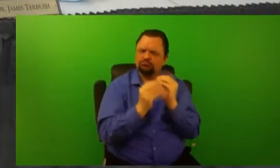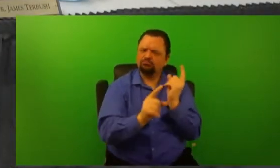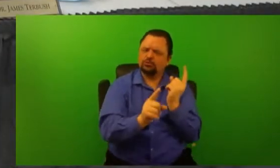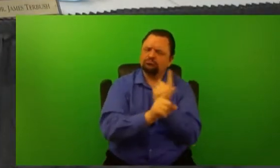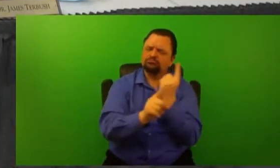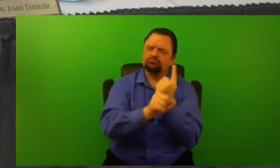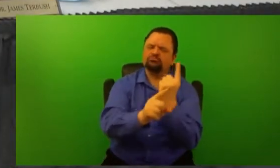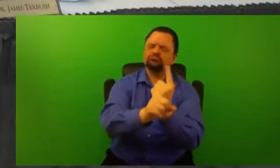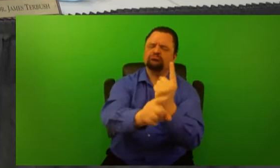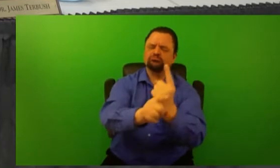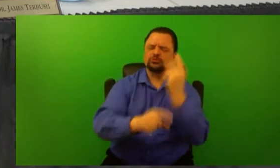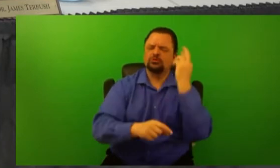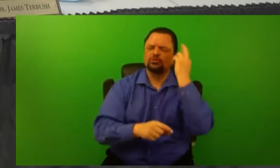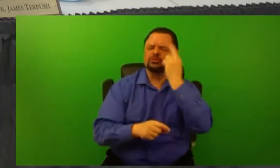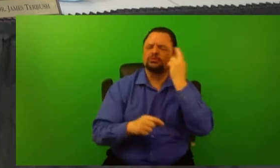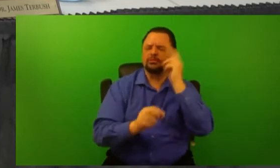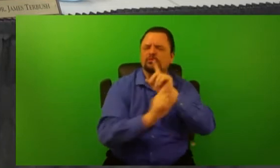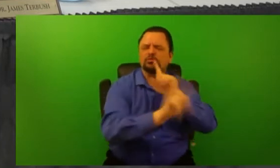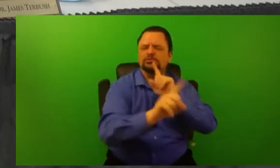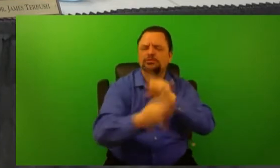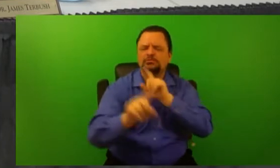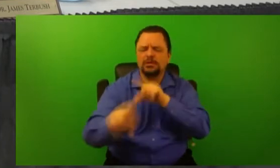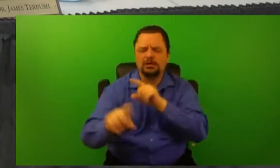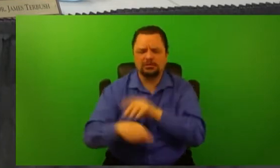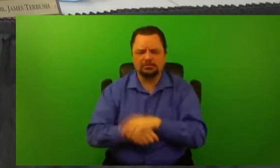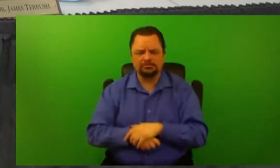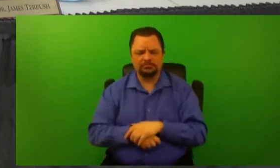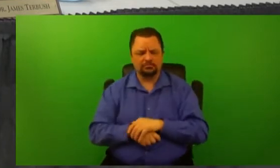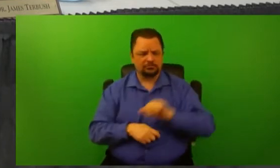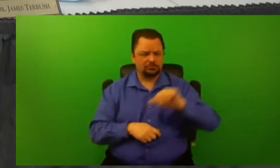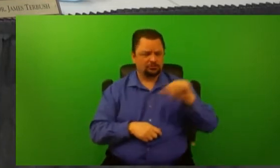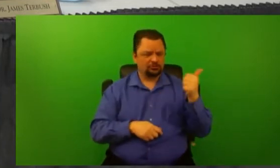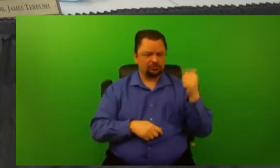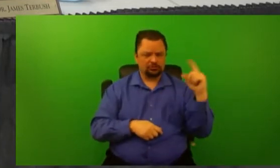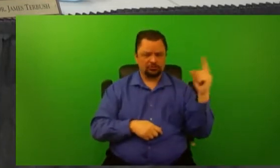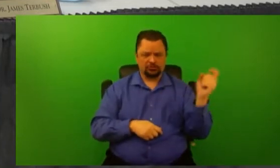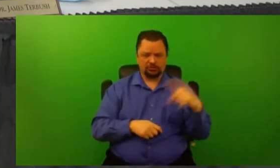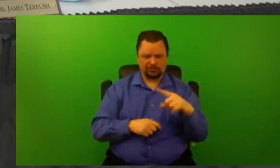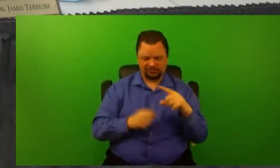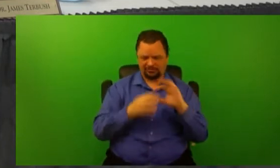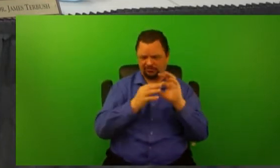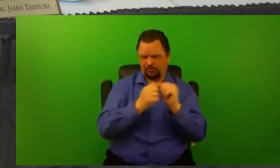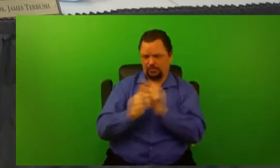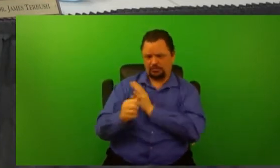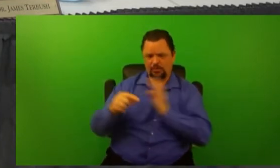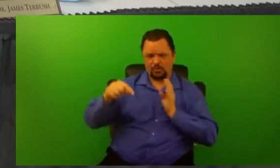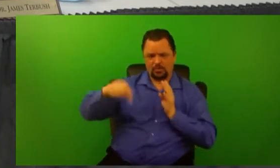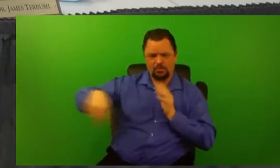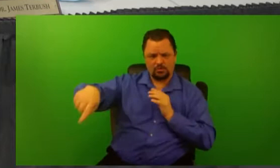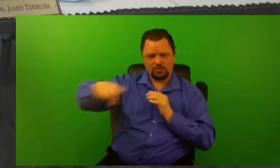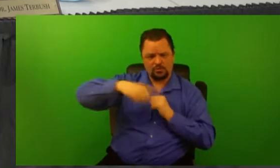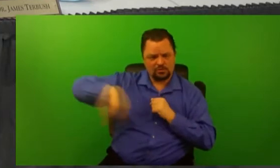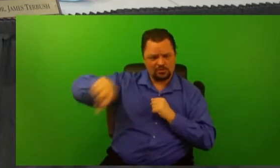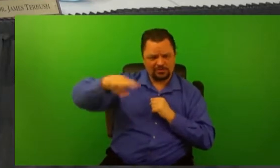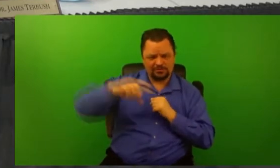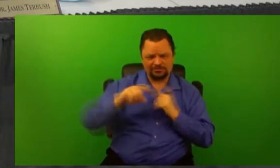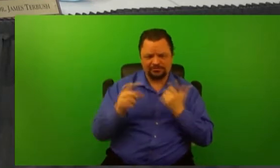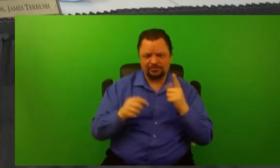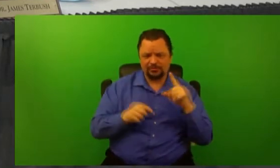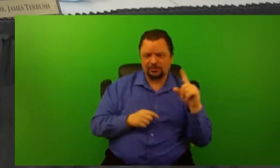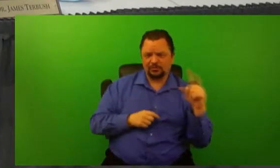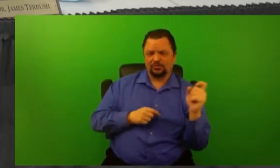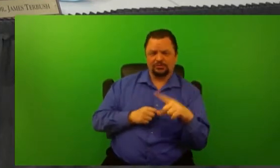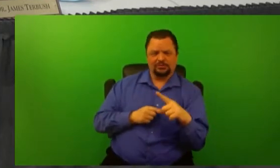two. The other question I had was more for the board itself is, and it's just a question. I mean, I'm